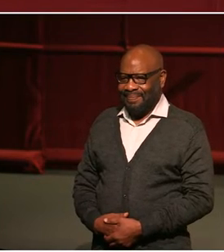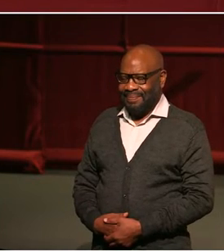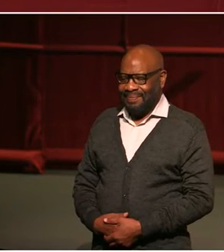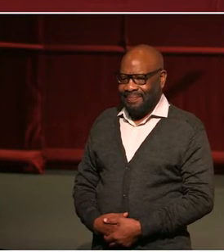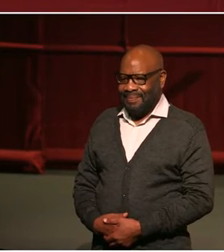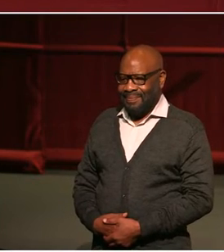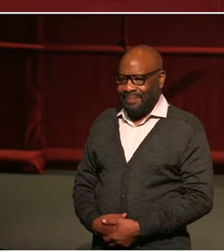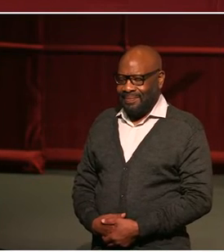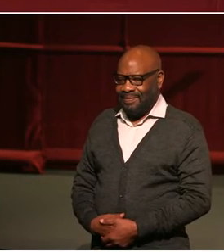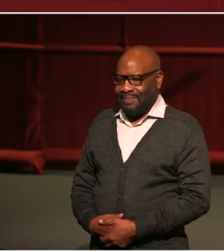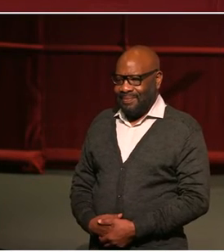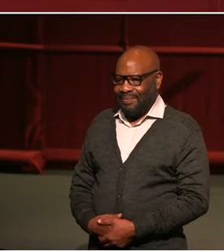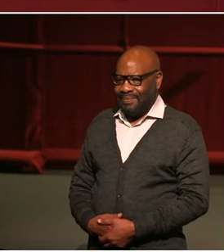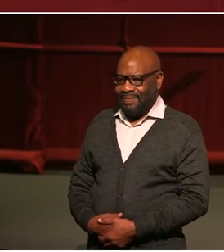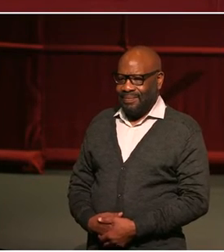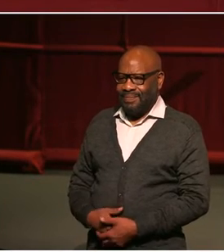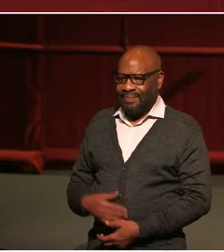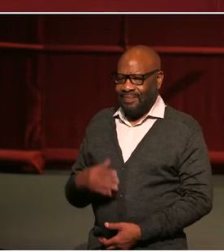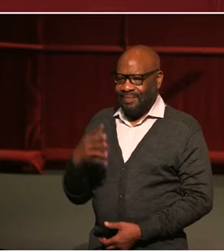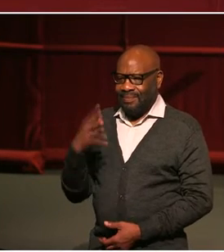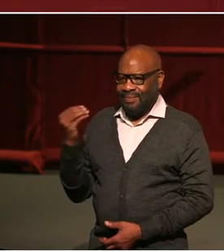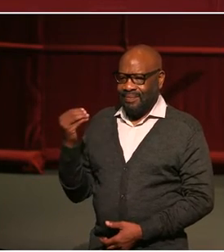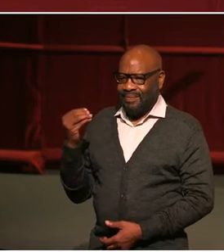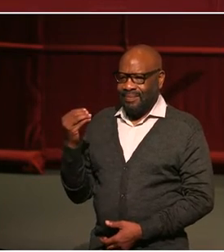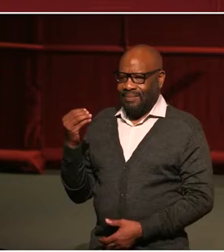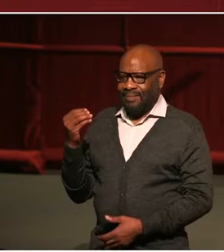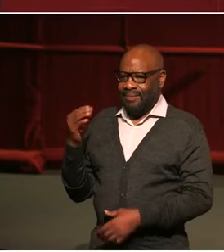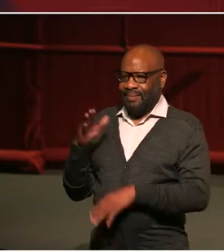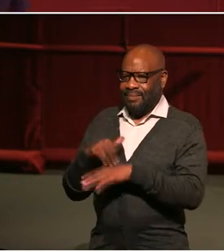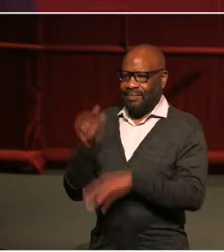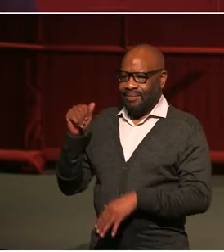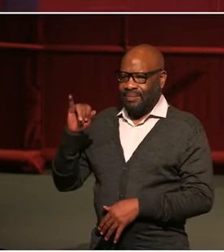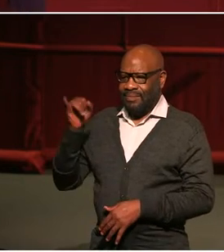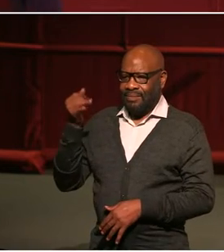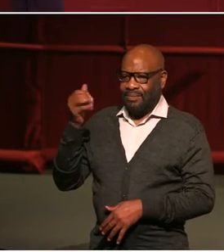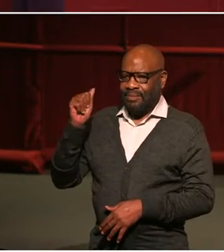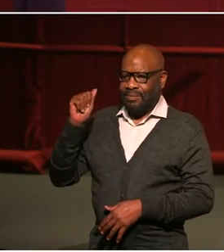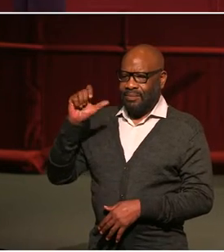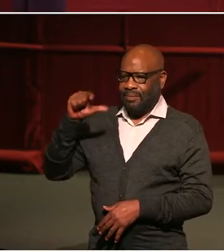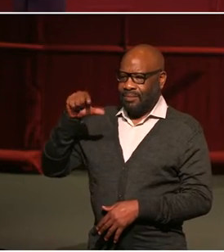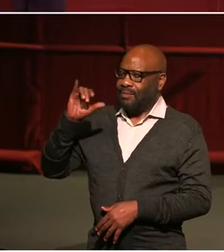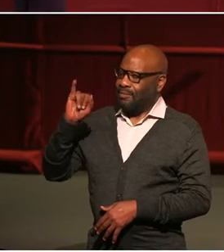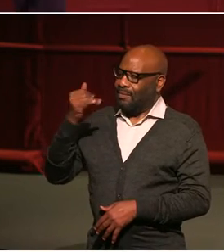And Sacheen is calling for Jacqueline Stewart, please.